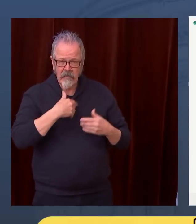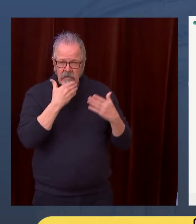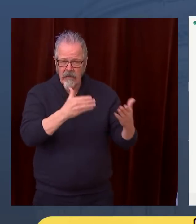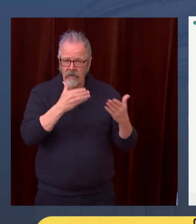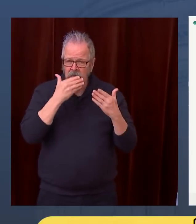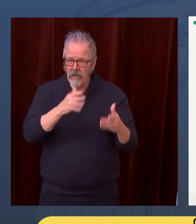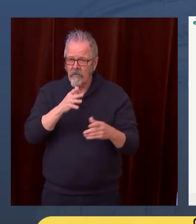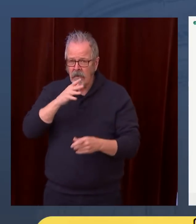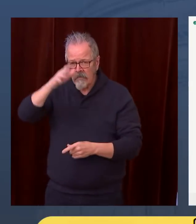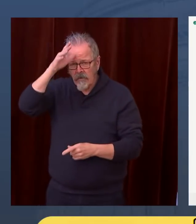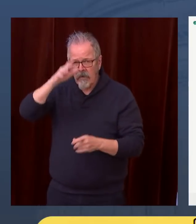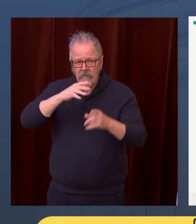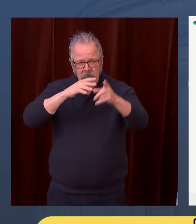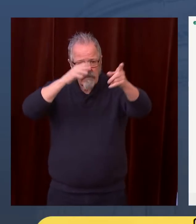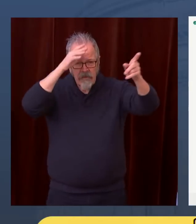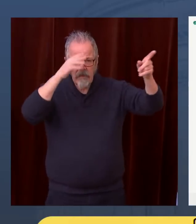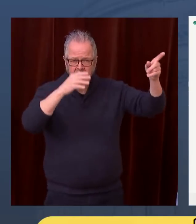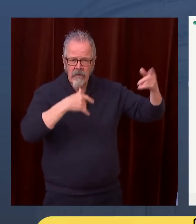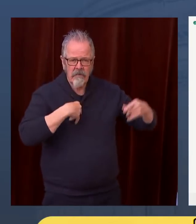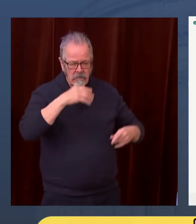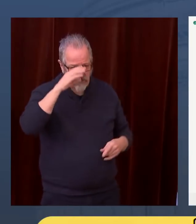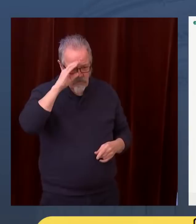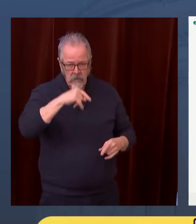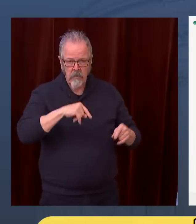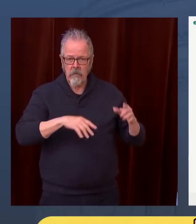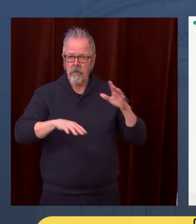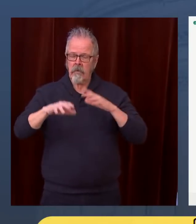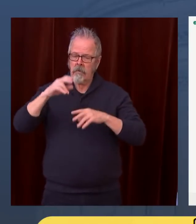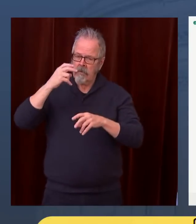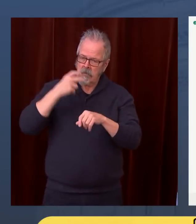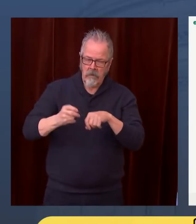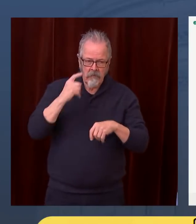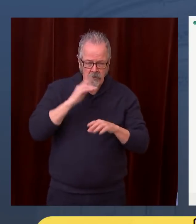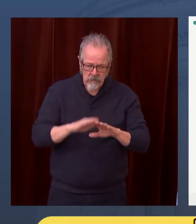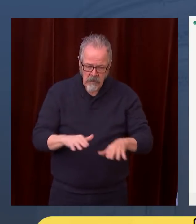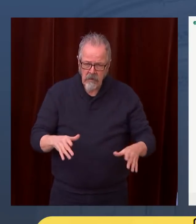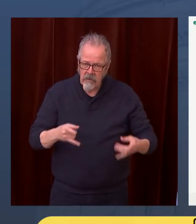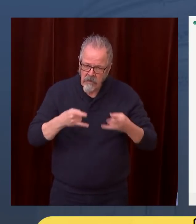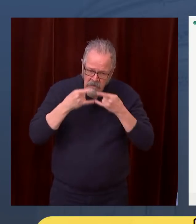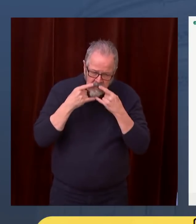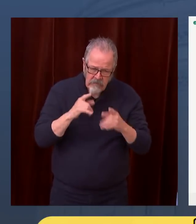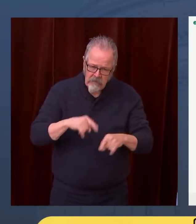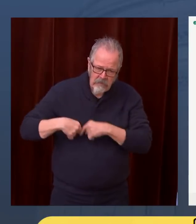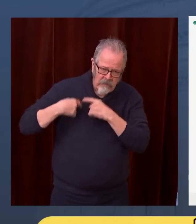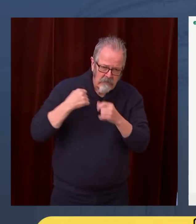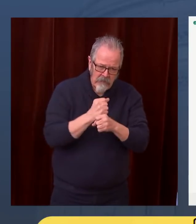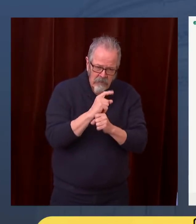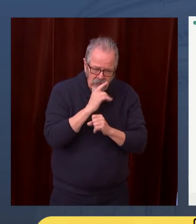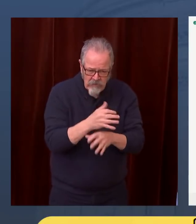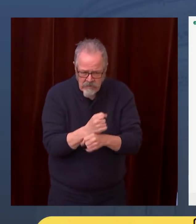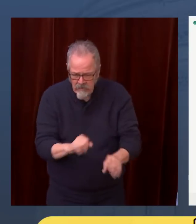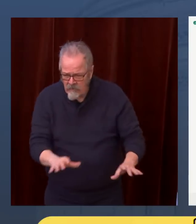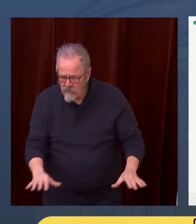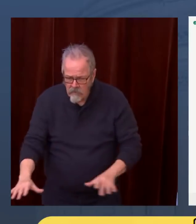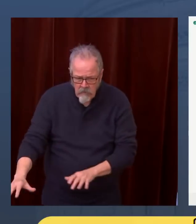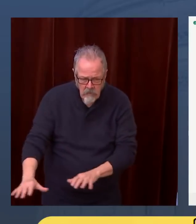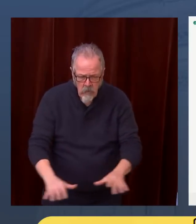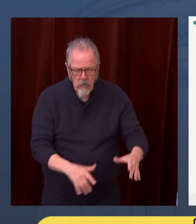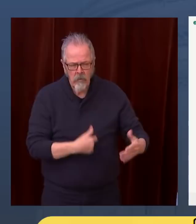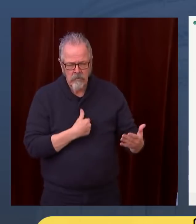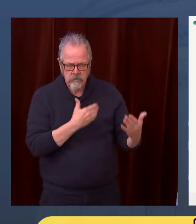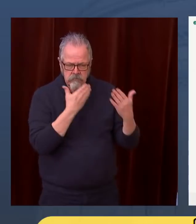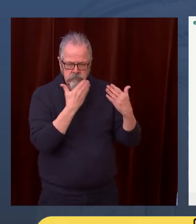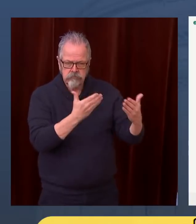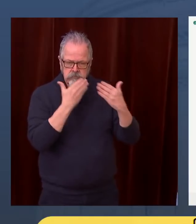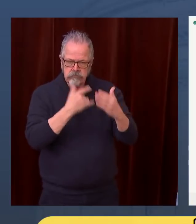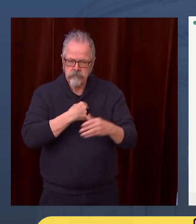for our kids and all the different things that we all have been doing to assure their safety as they continue in-person schooling.